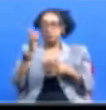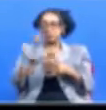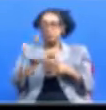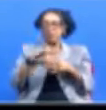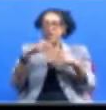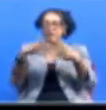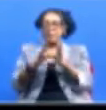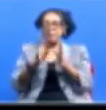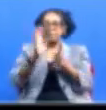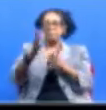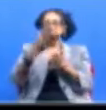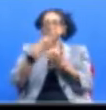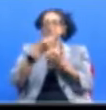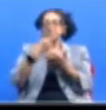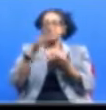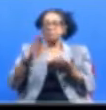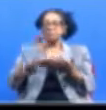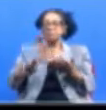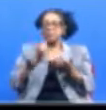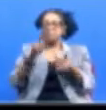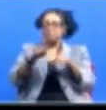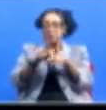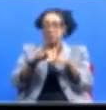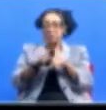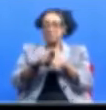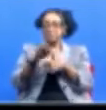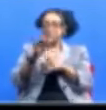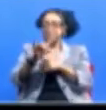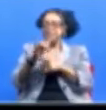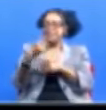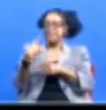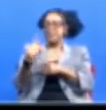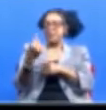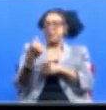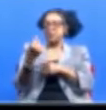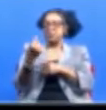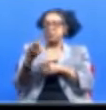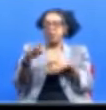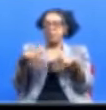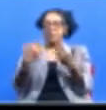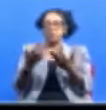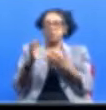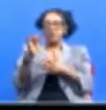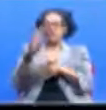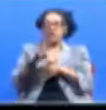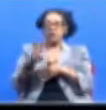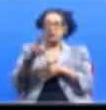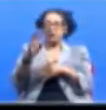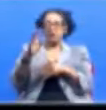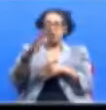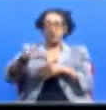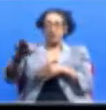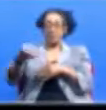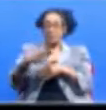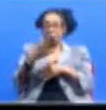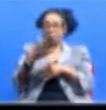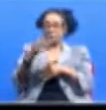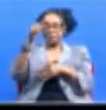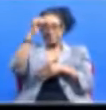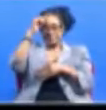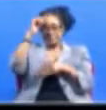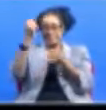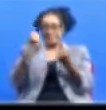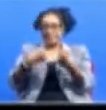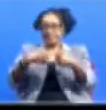father, mother and brother is the latest episode of the insecurity along the volatile Kerio Valley, frustrating the government's efforts of